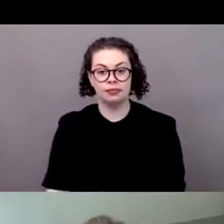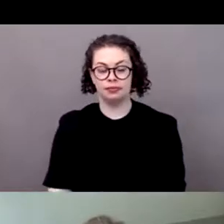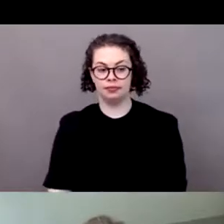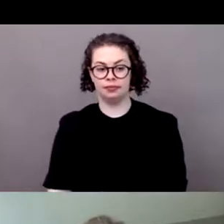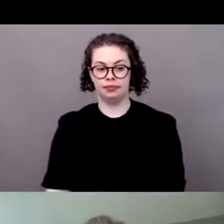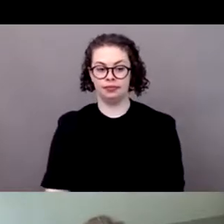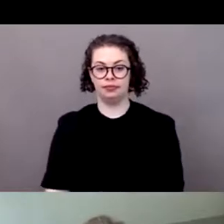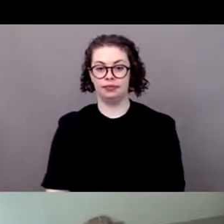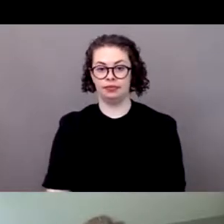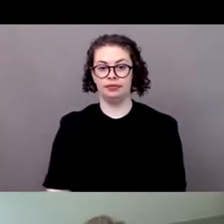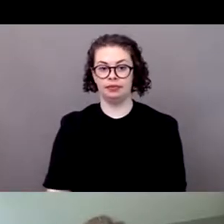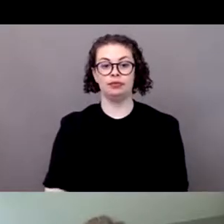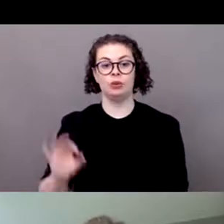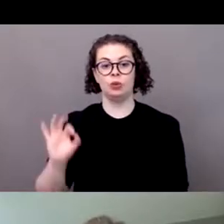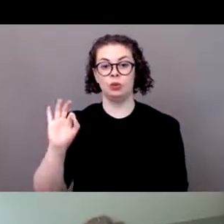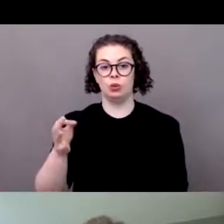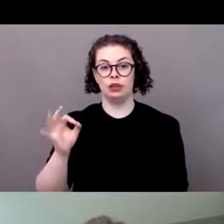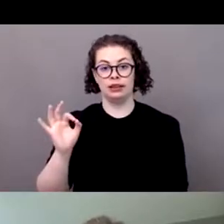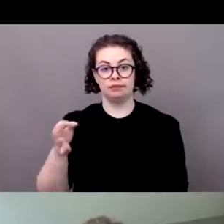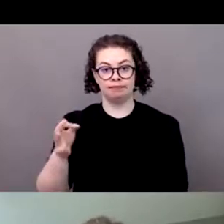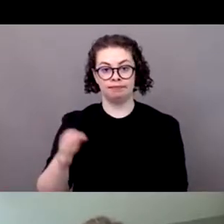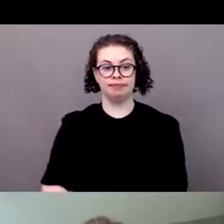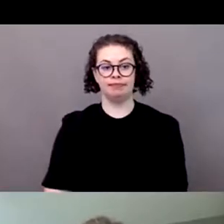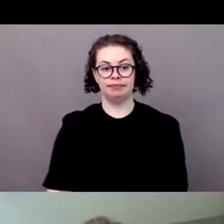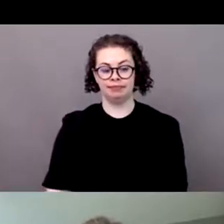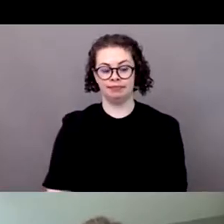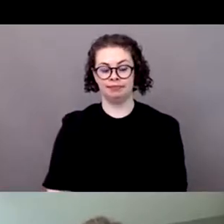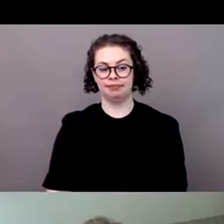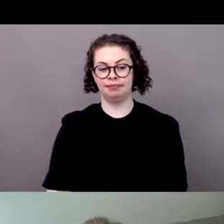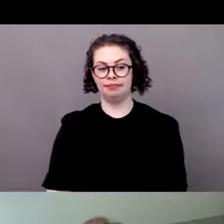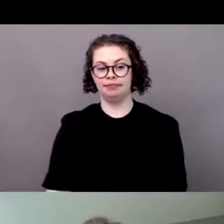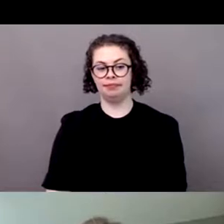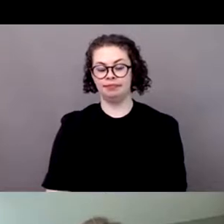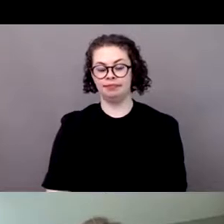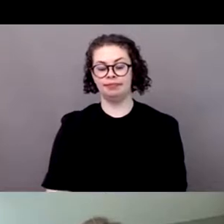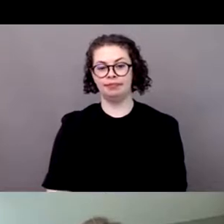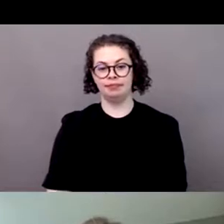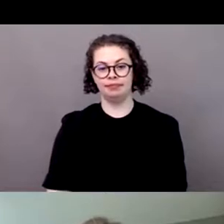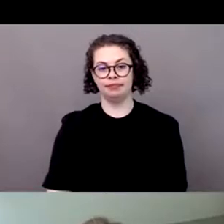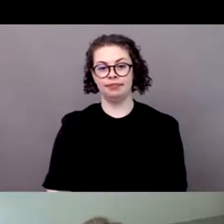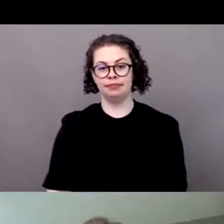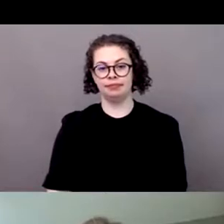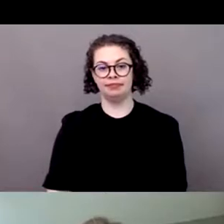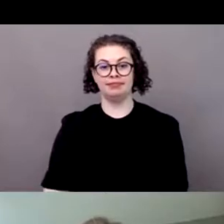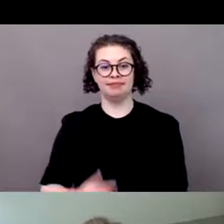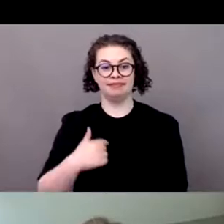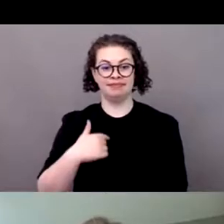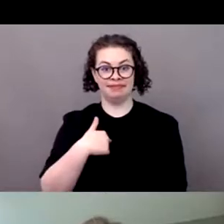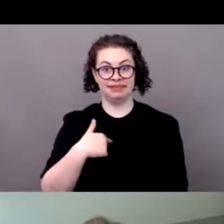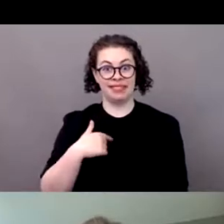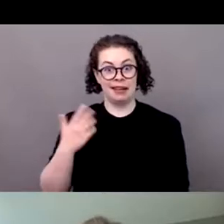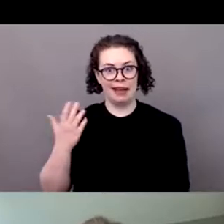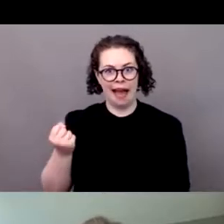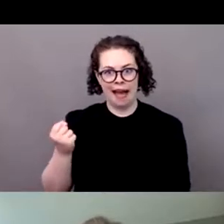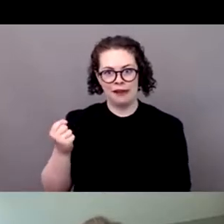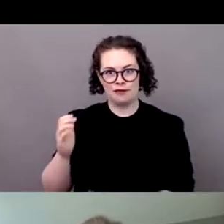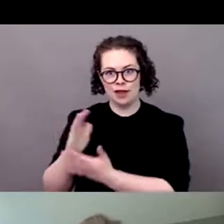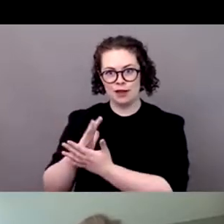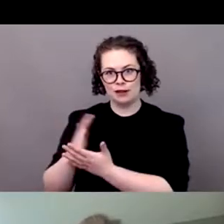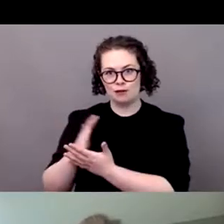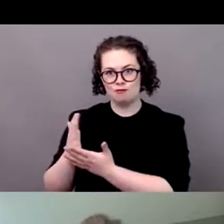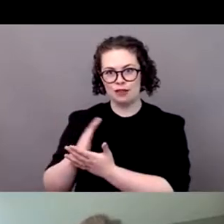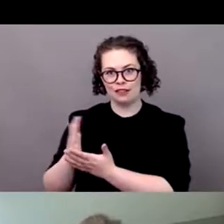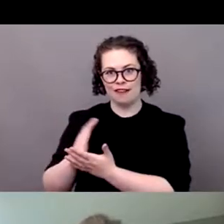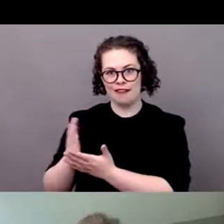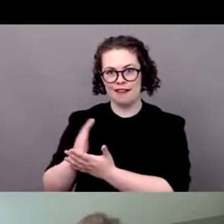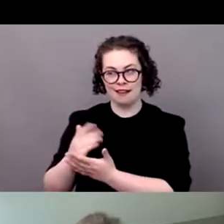Oui, donc je vais profiter de la traduction pour m'exprimer en français pour très le bien. Coup. Donc Amandine Singla, je suis